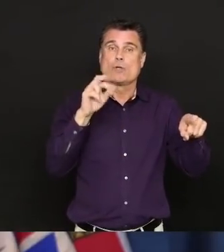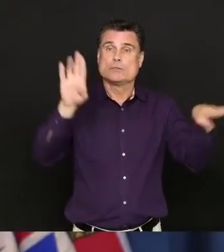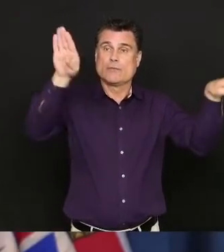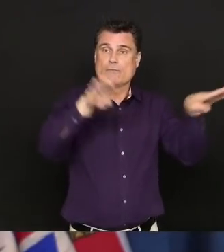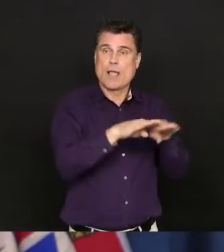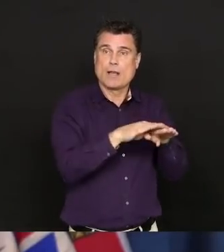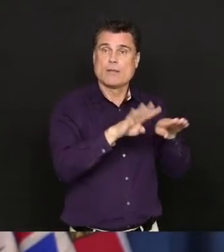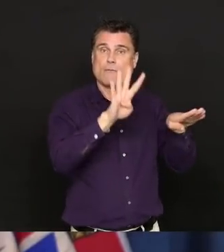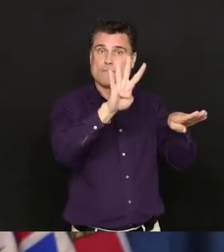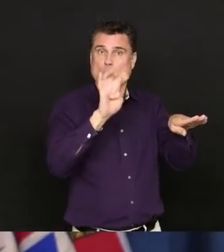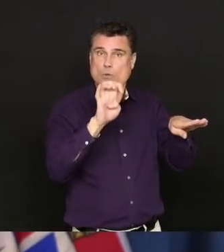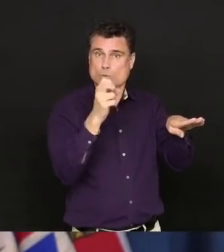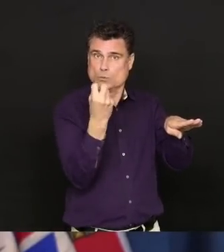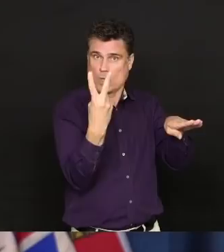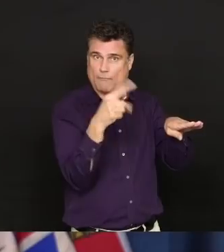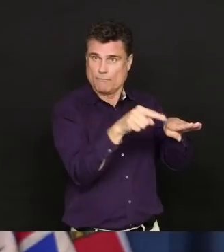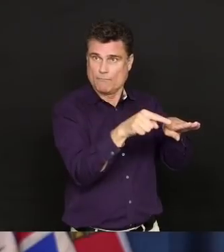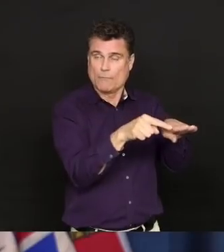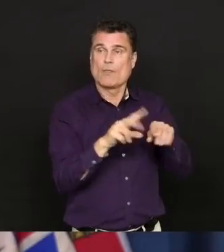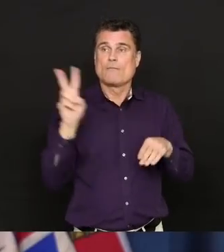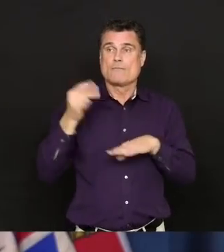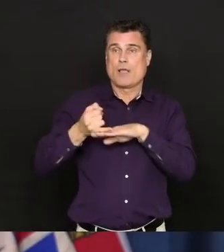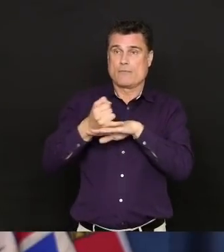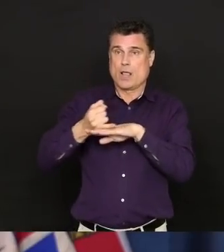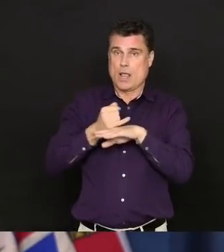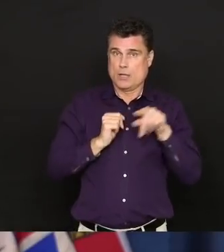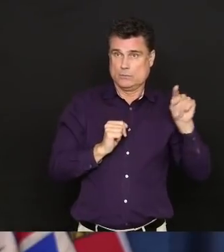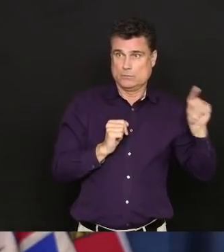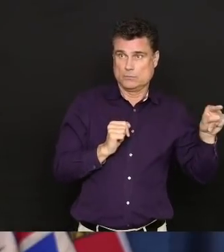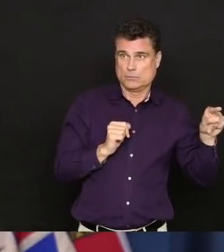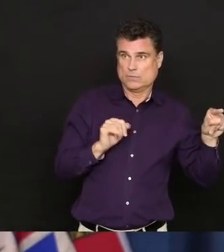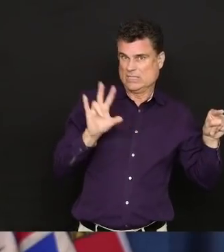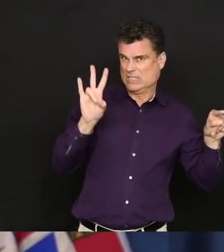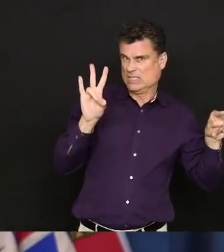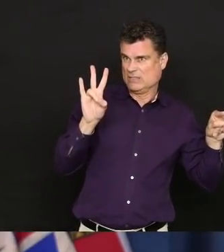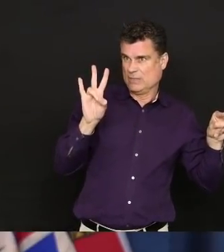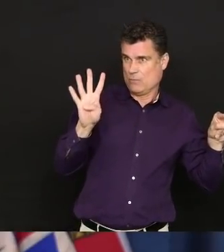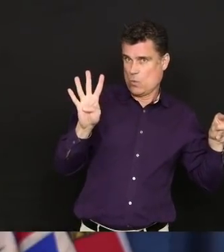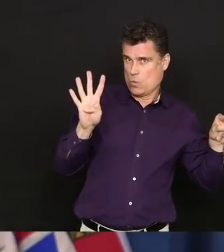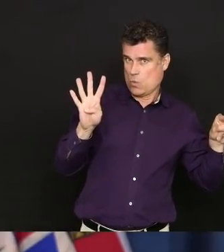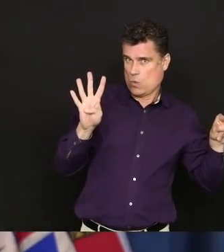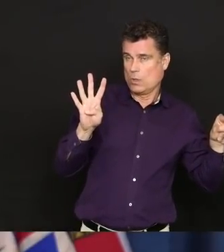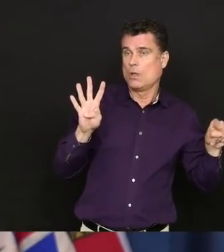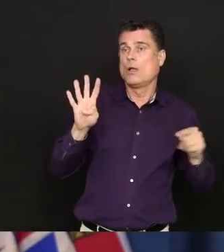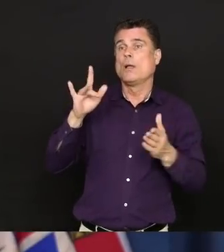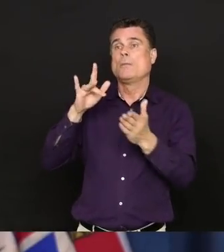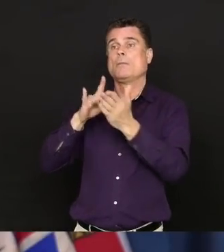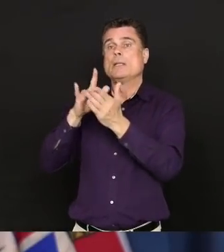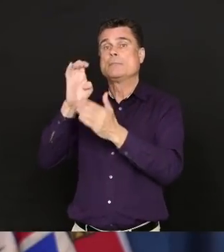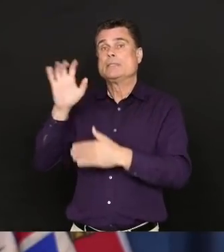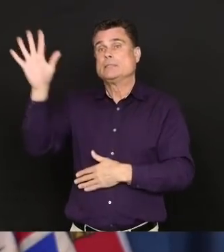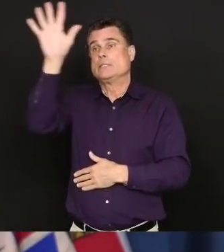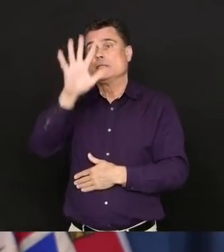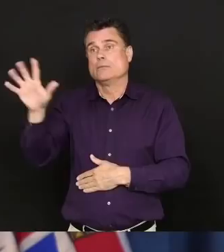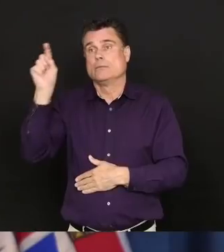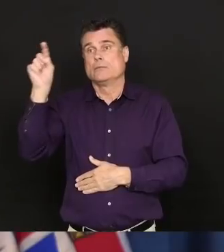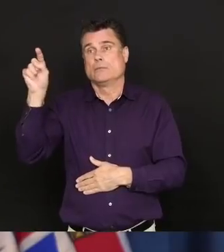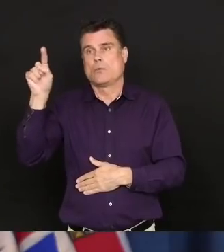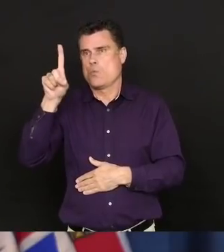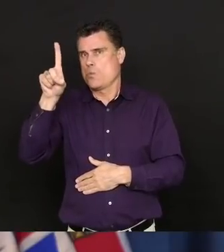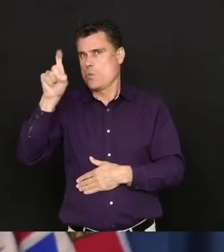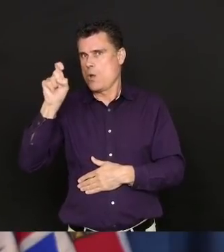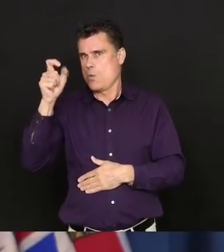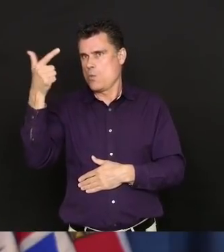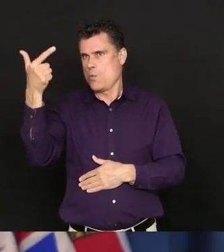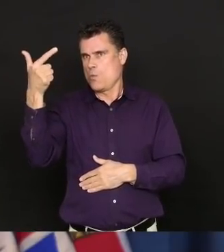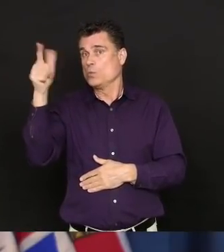Health, 74 cases on Vancouver Island Health, 126 in the Interior Health